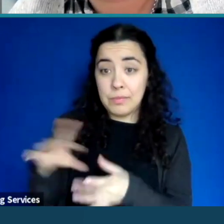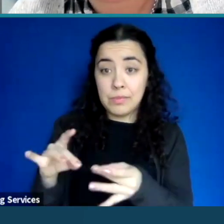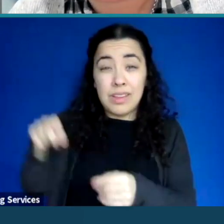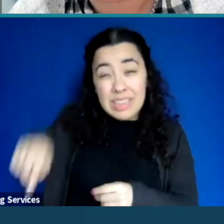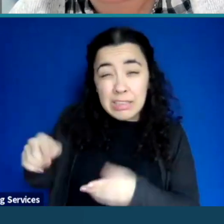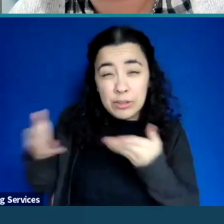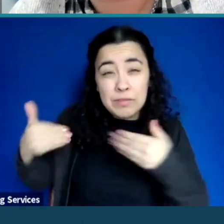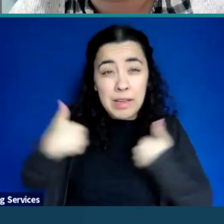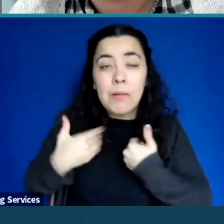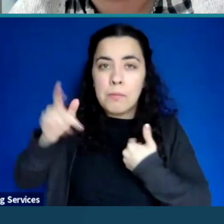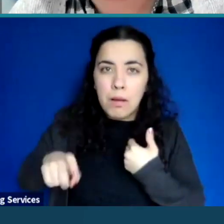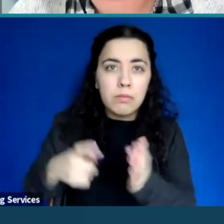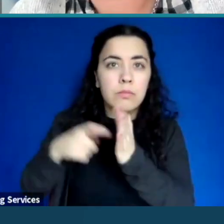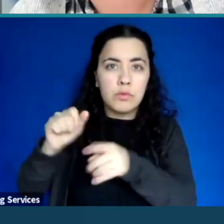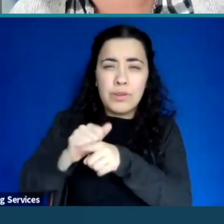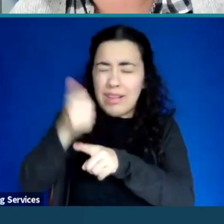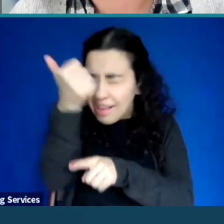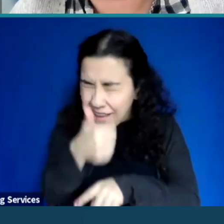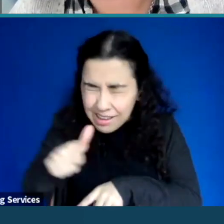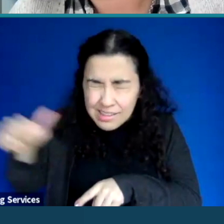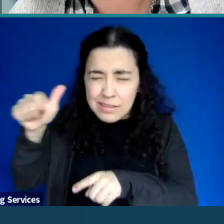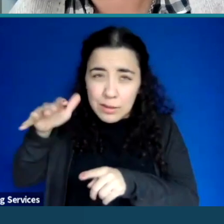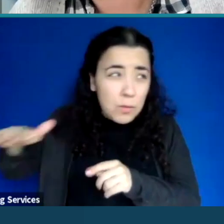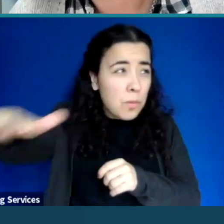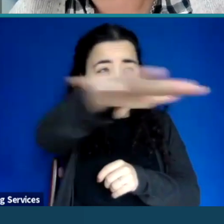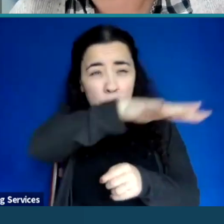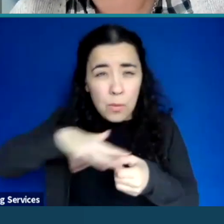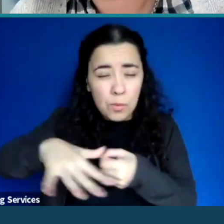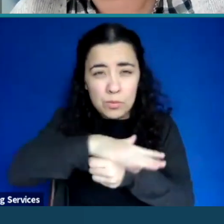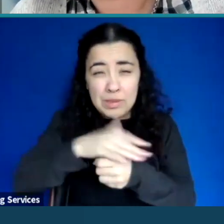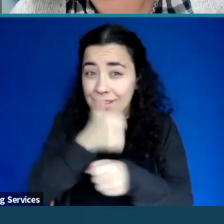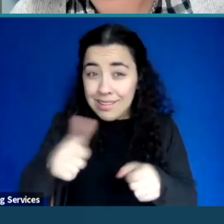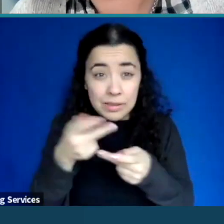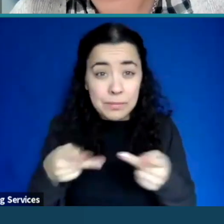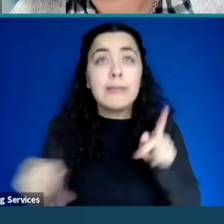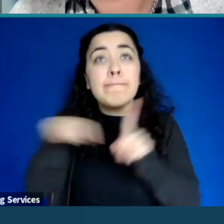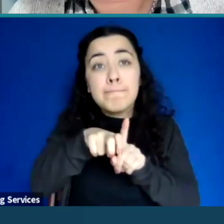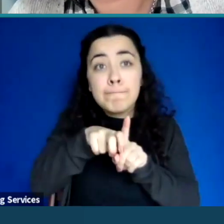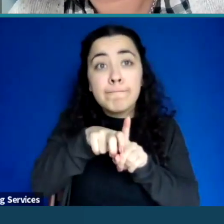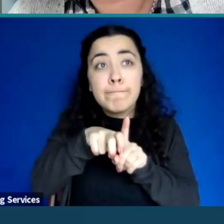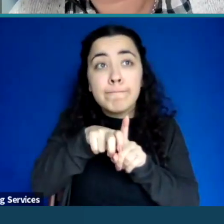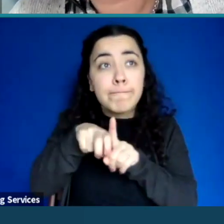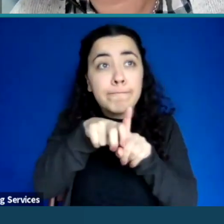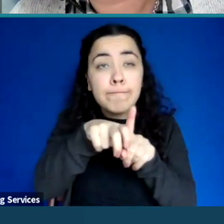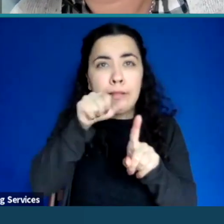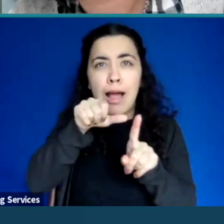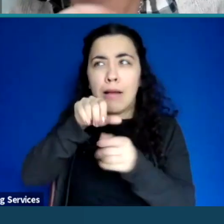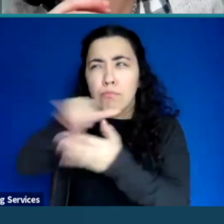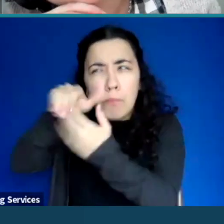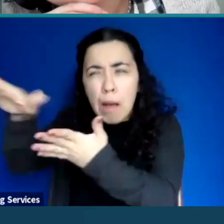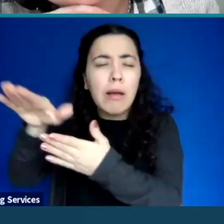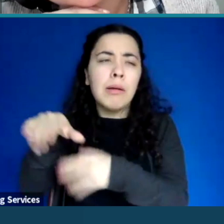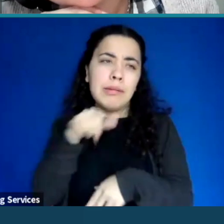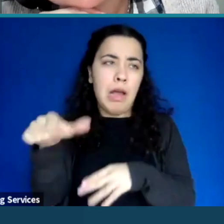to be trained to go into any location and be next to their handler, not barking, not